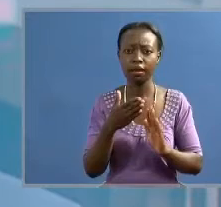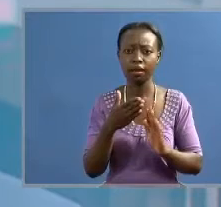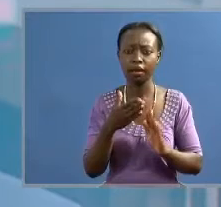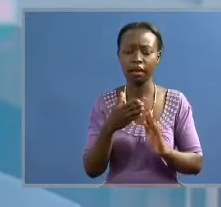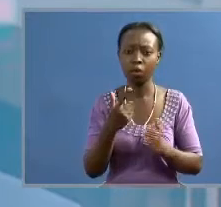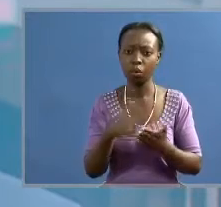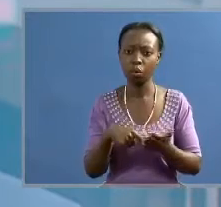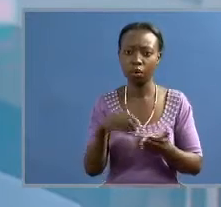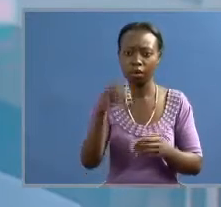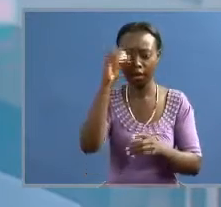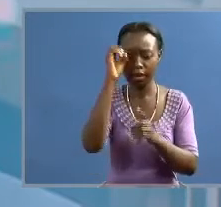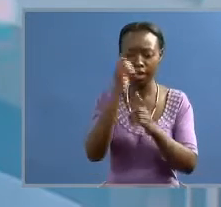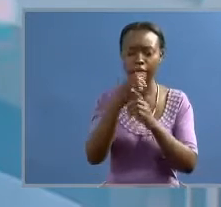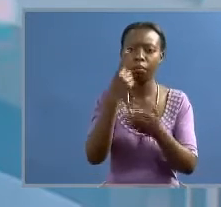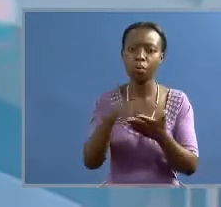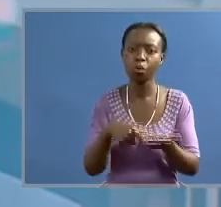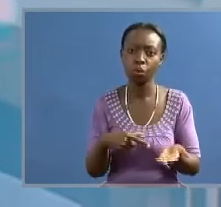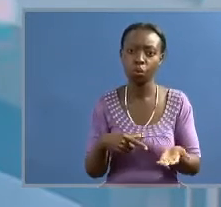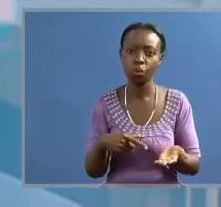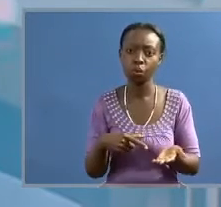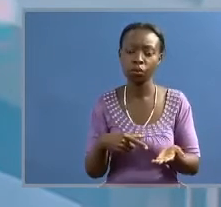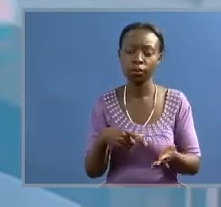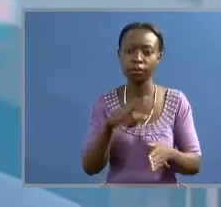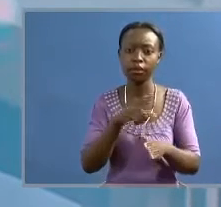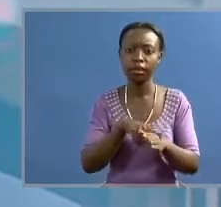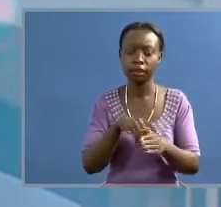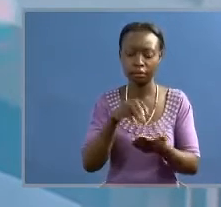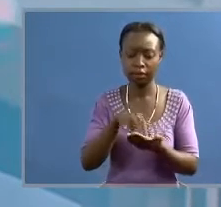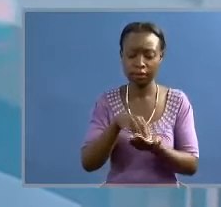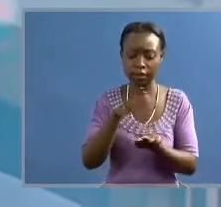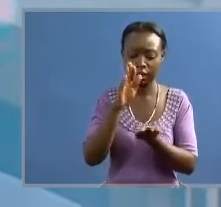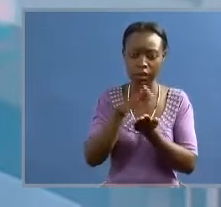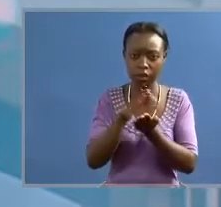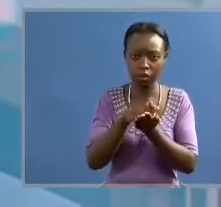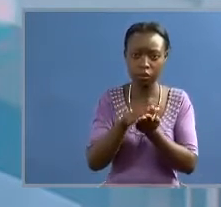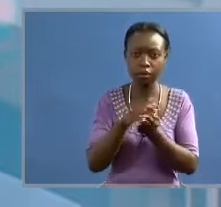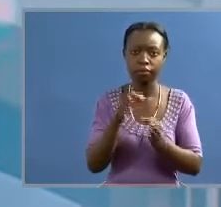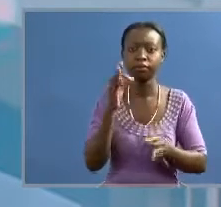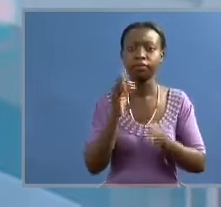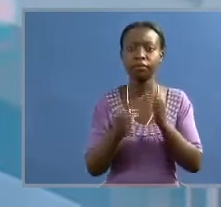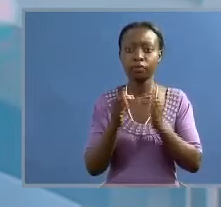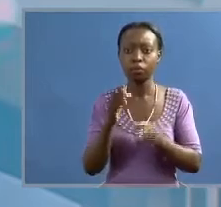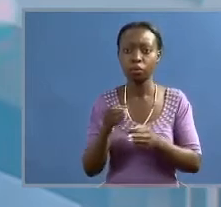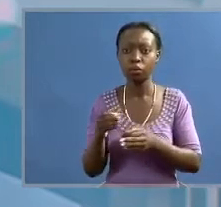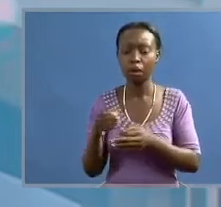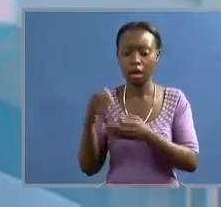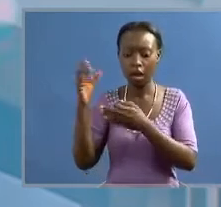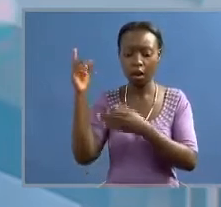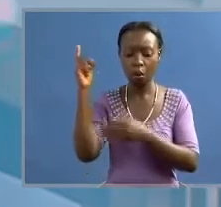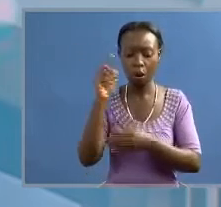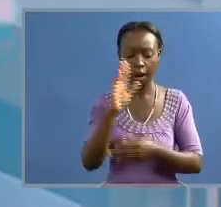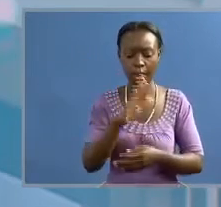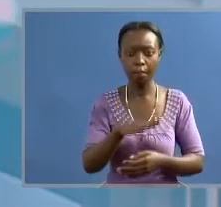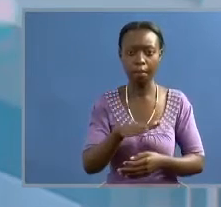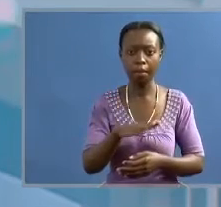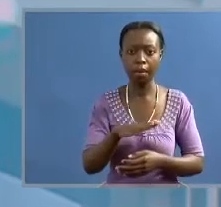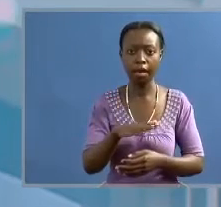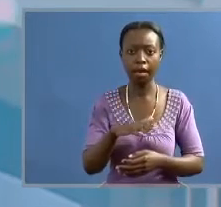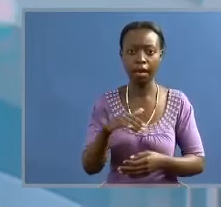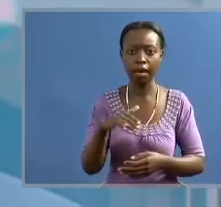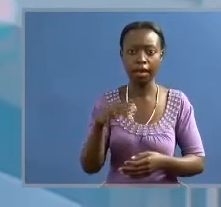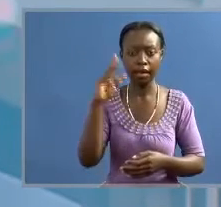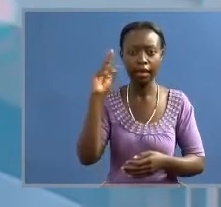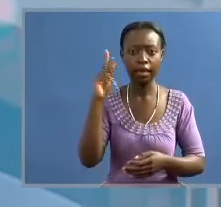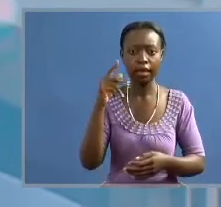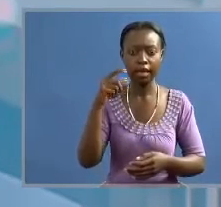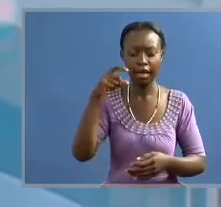the cases are going down? That's number one. Okay. Number two, if they were to be brought to Kenya, we would still have to quarantine